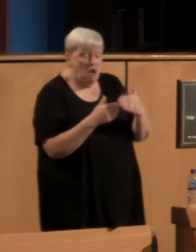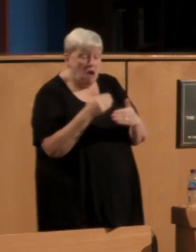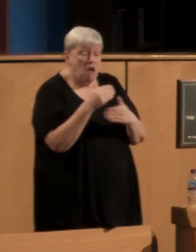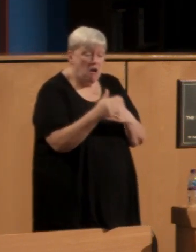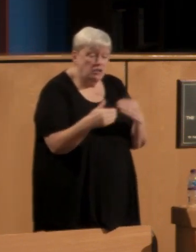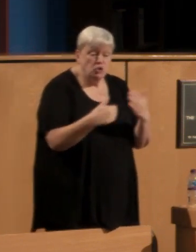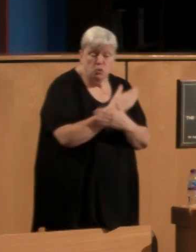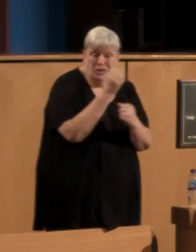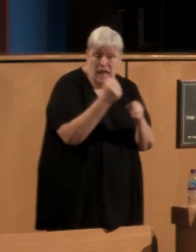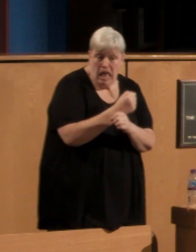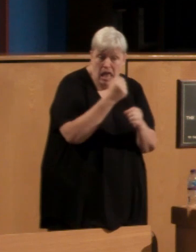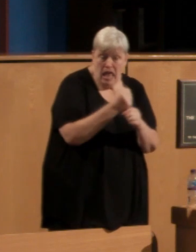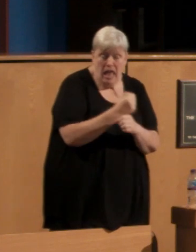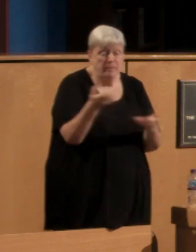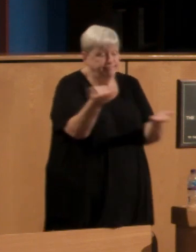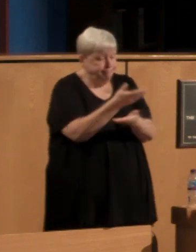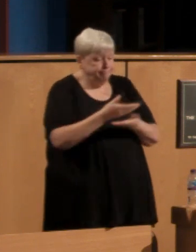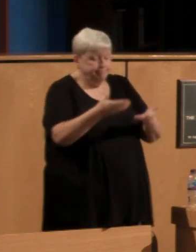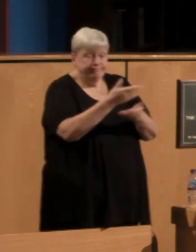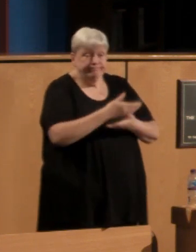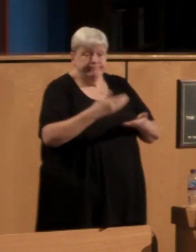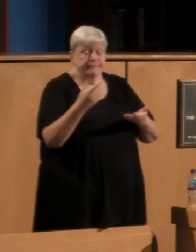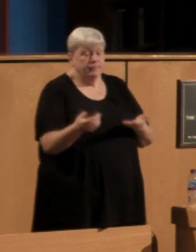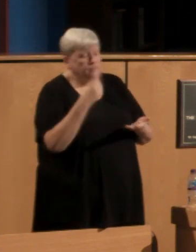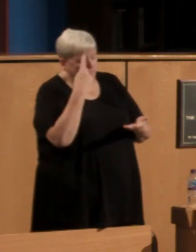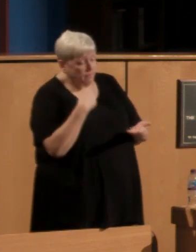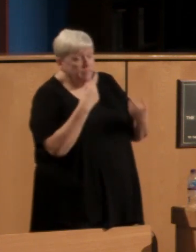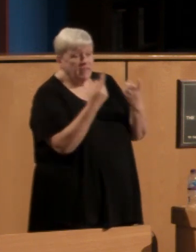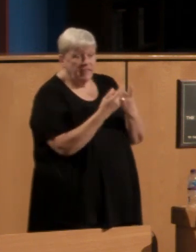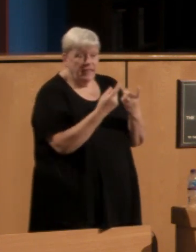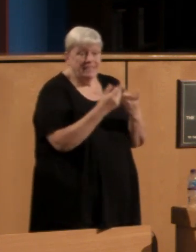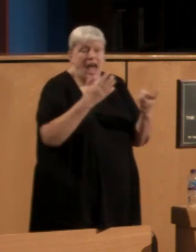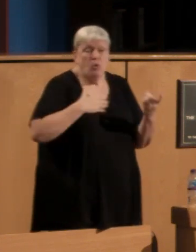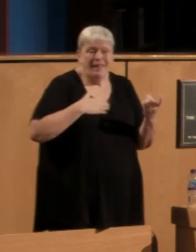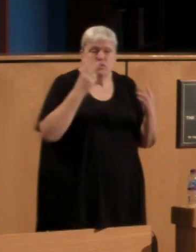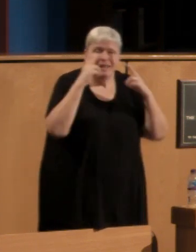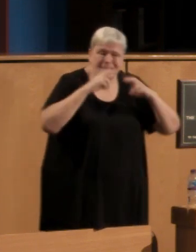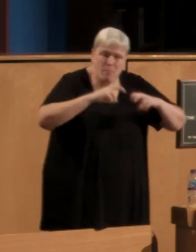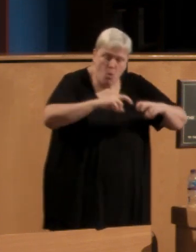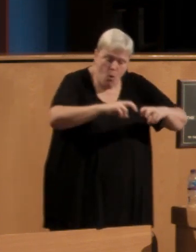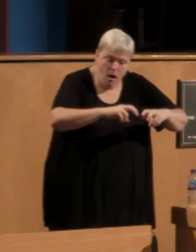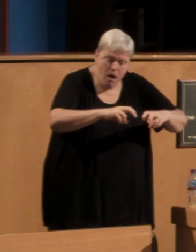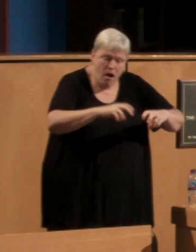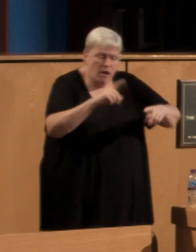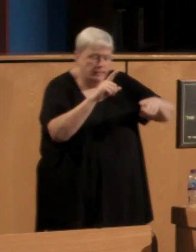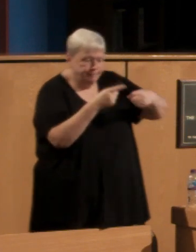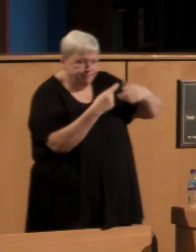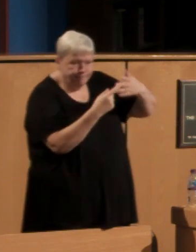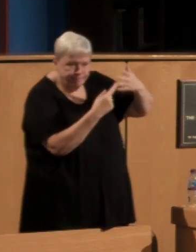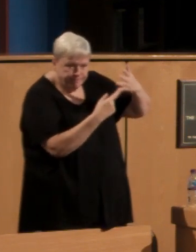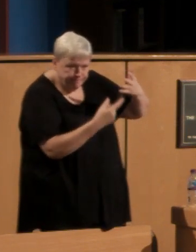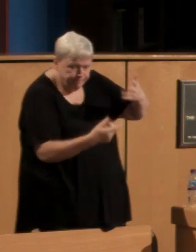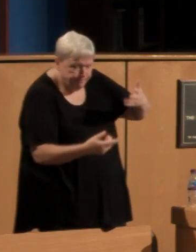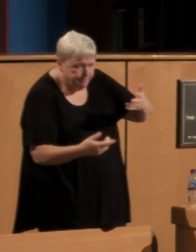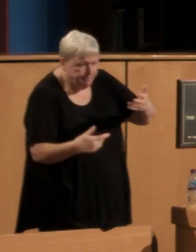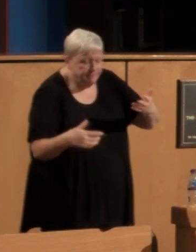game, discuss it with them and say, hey, these are the themes that I'd really like to explore. Because if players are